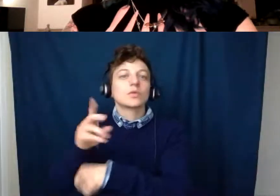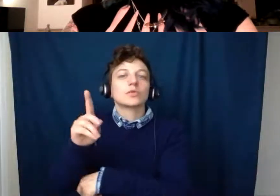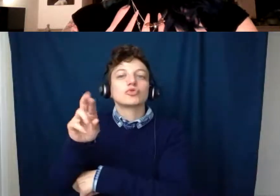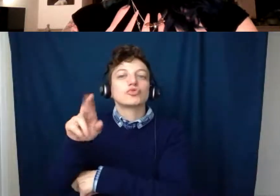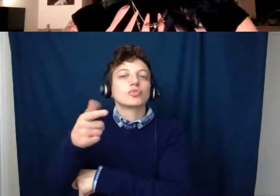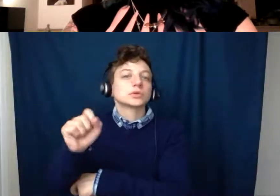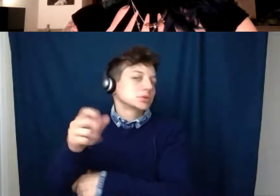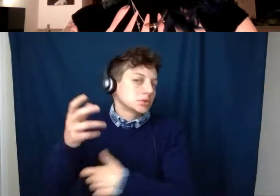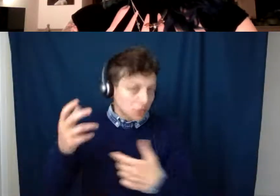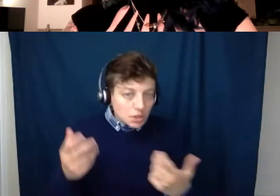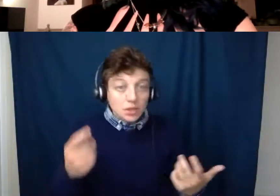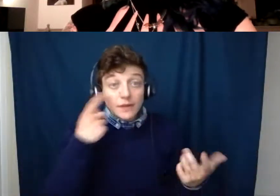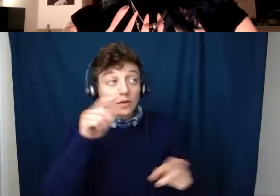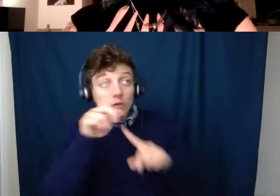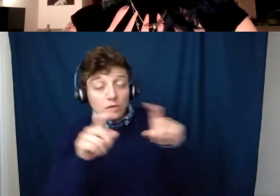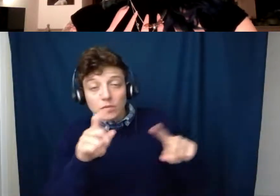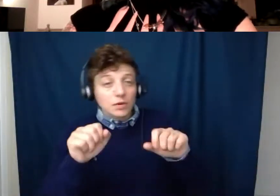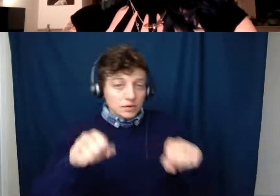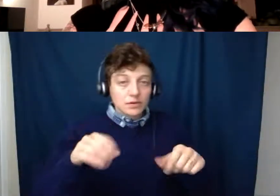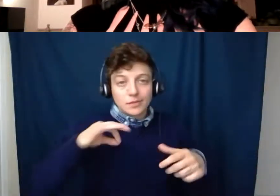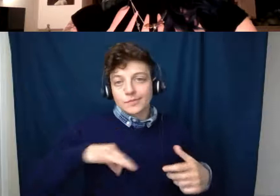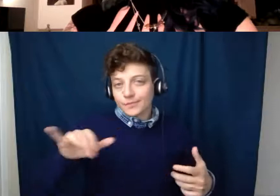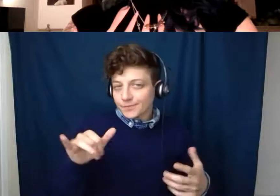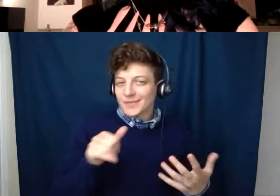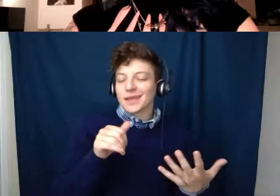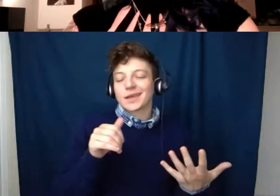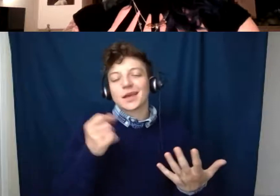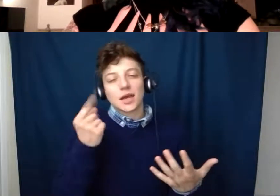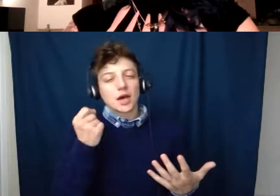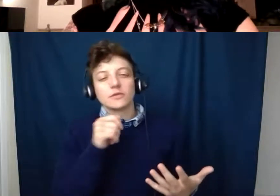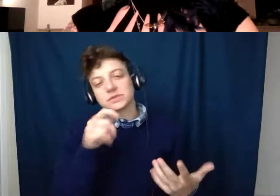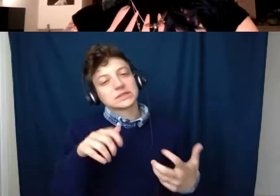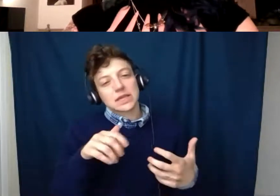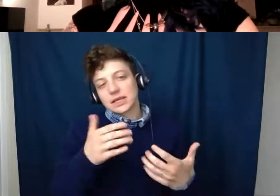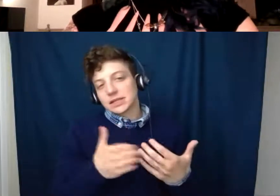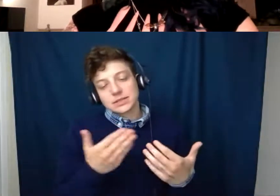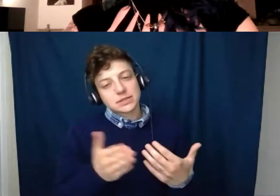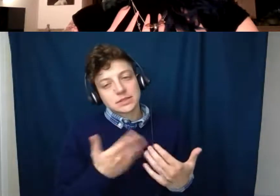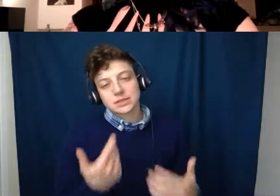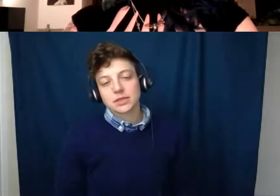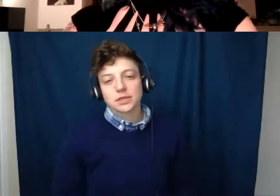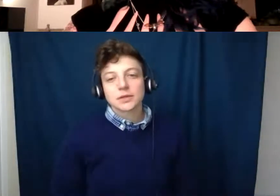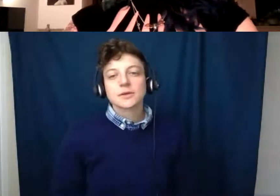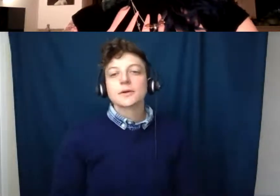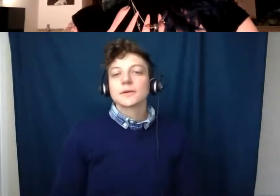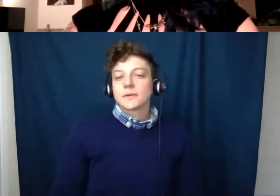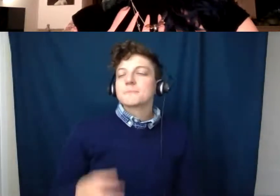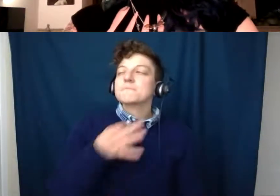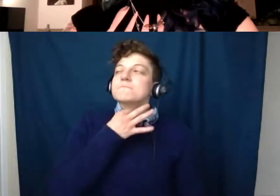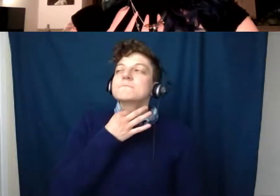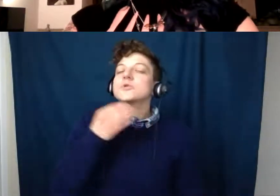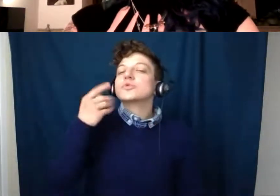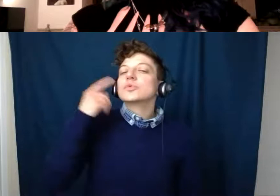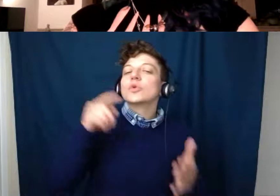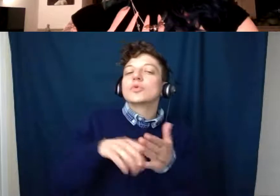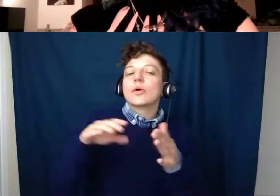can sometimes get you to where you want to go, but it's not easy. Have you found that some police districts